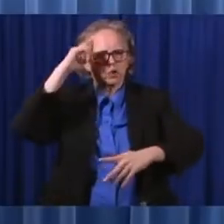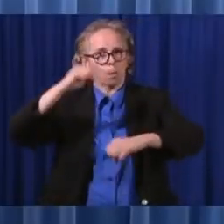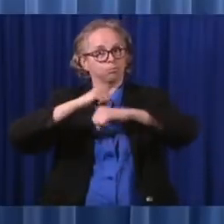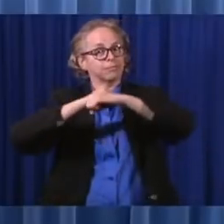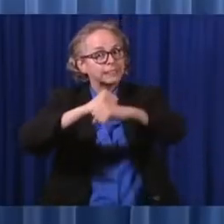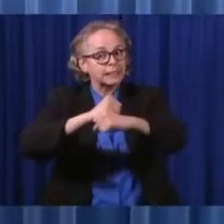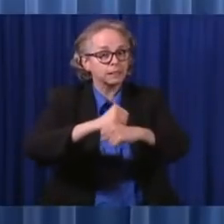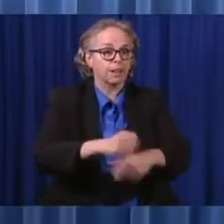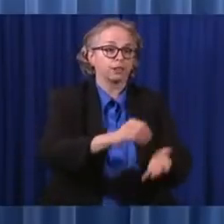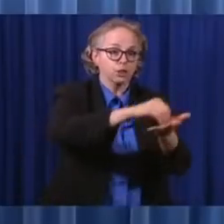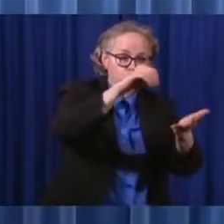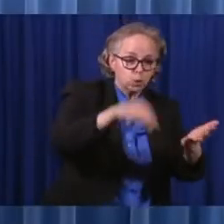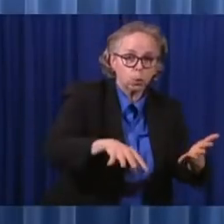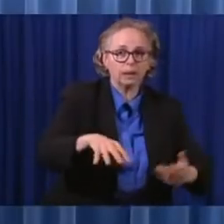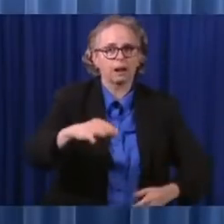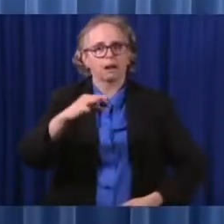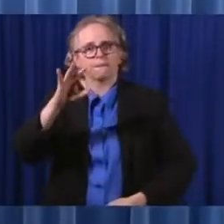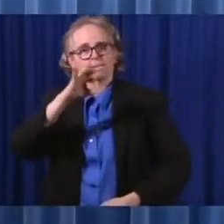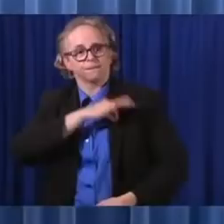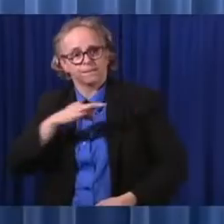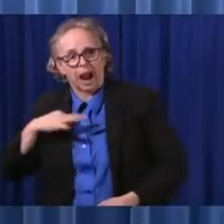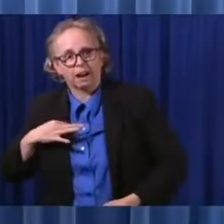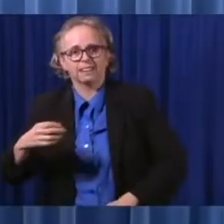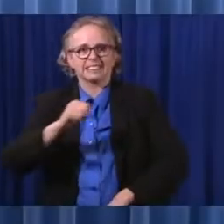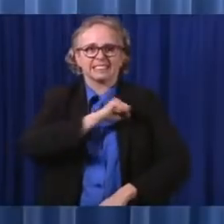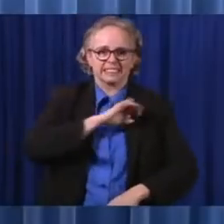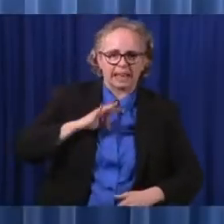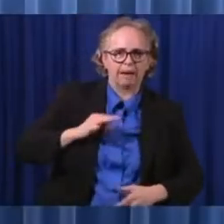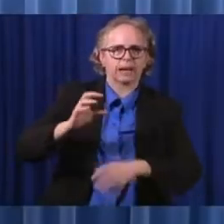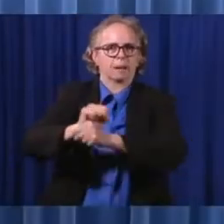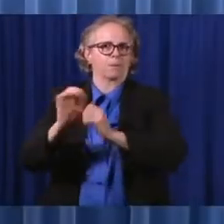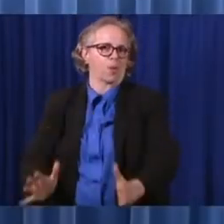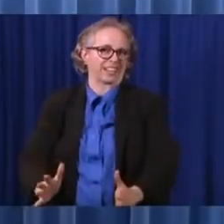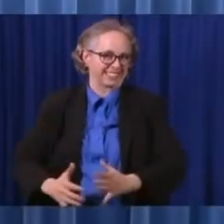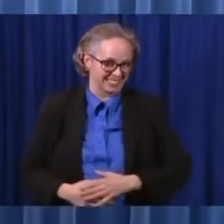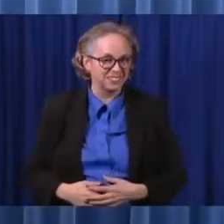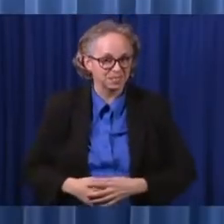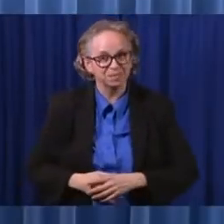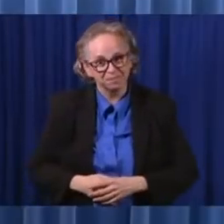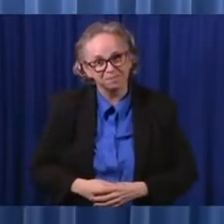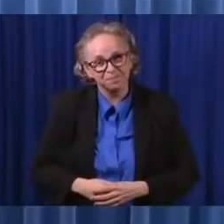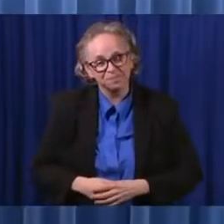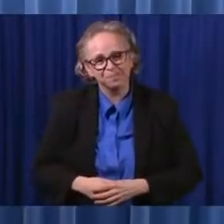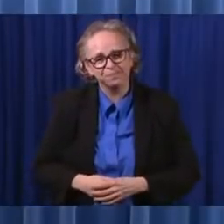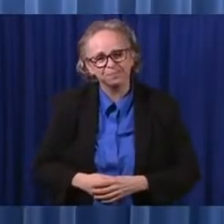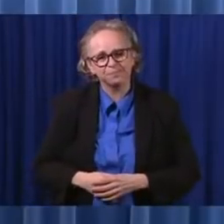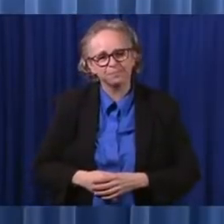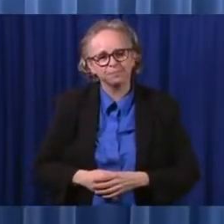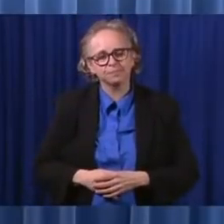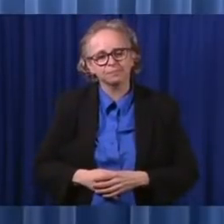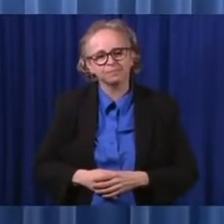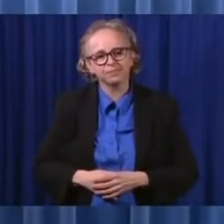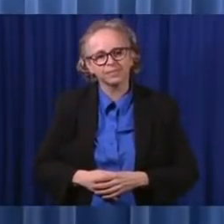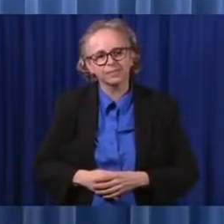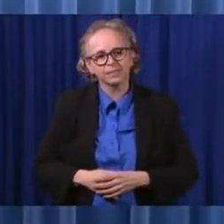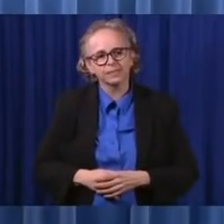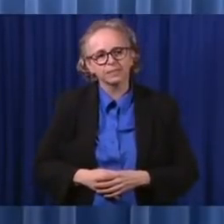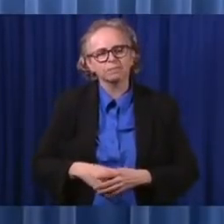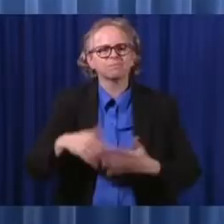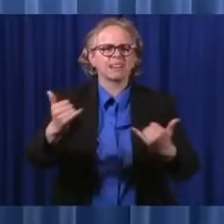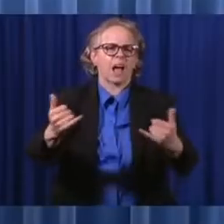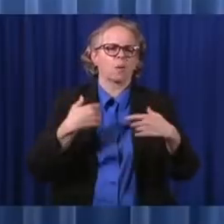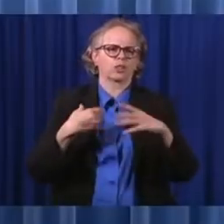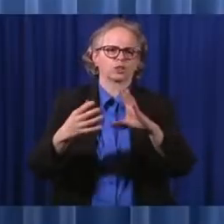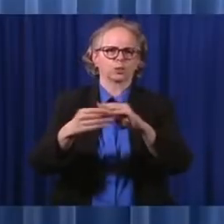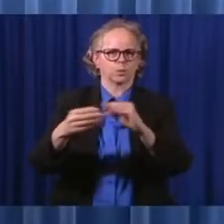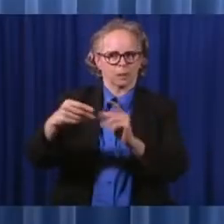university employees. I'm going to give a brief update about PPE, but